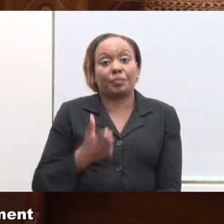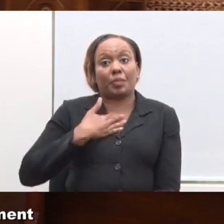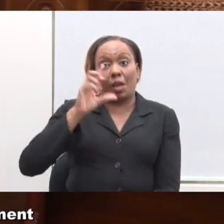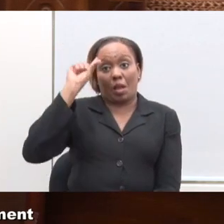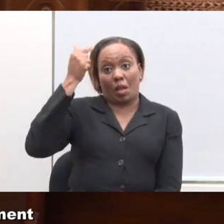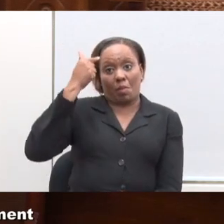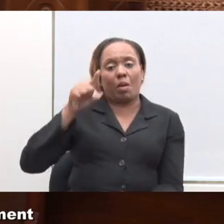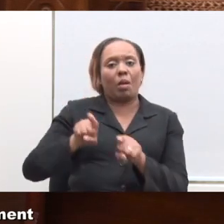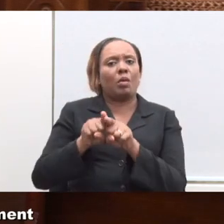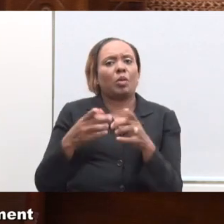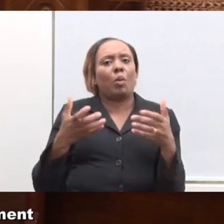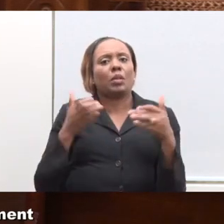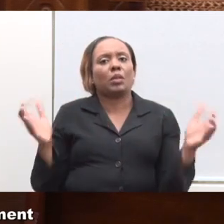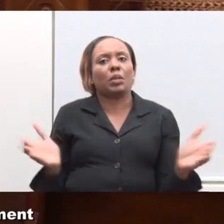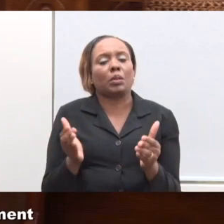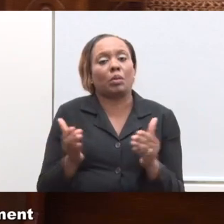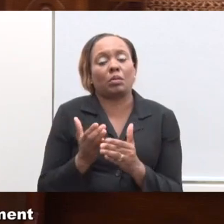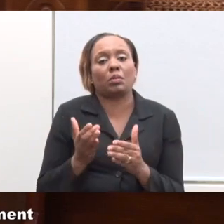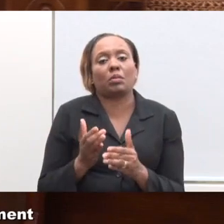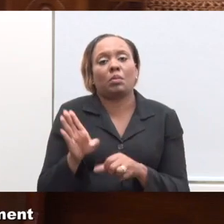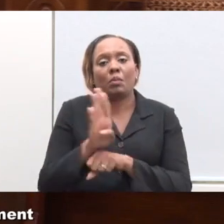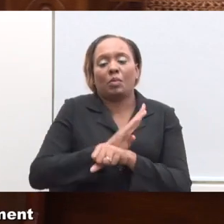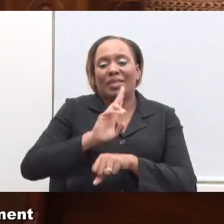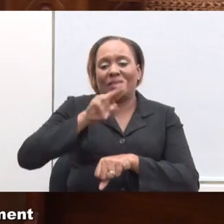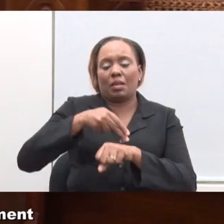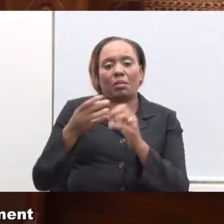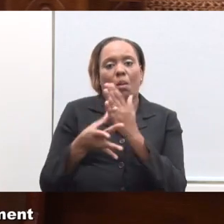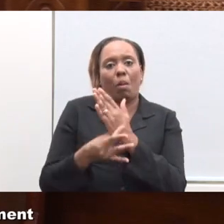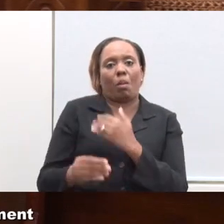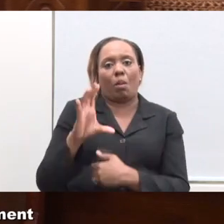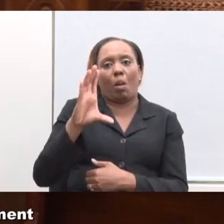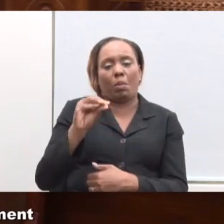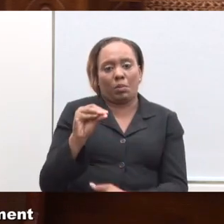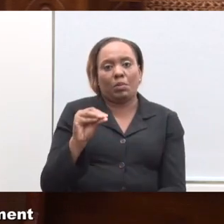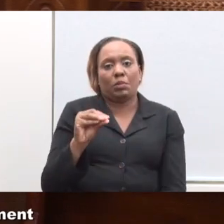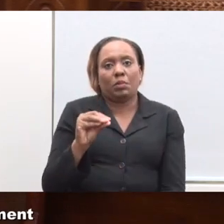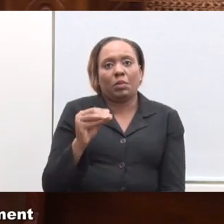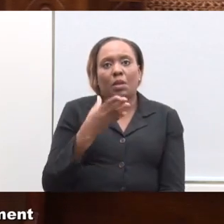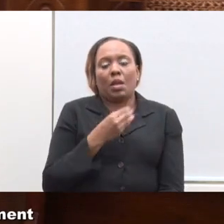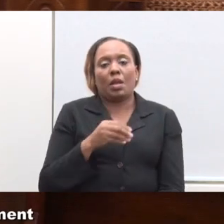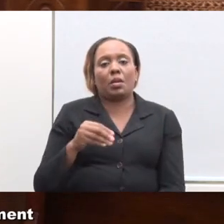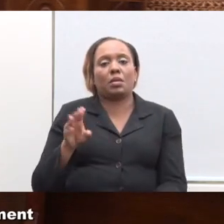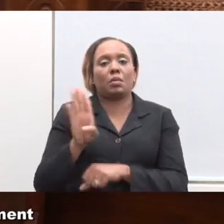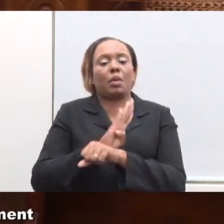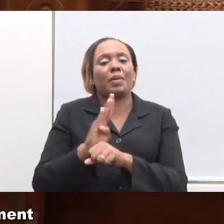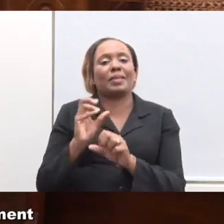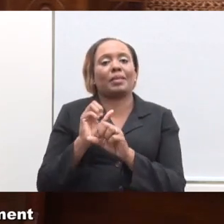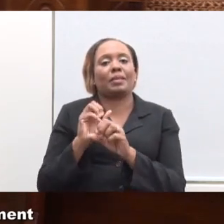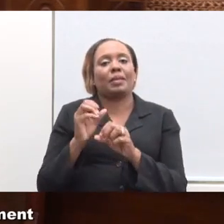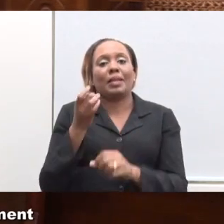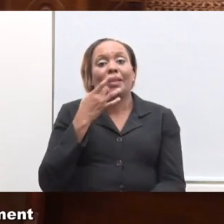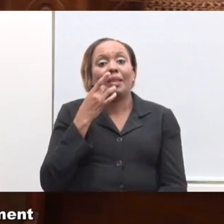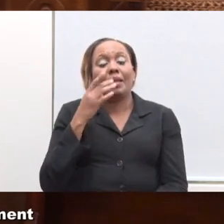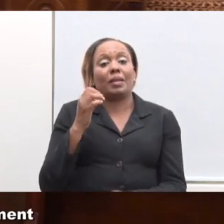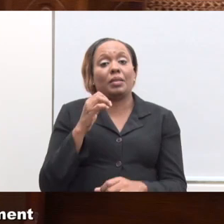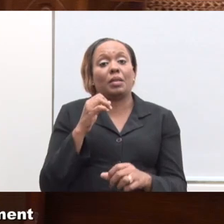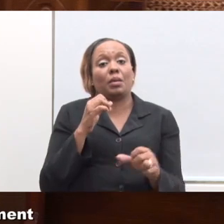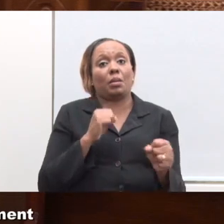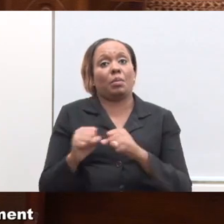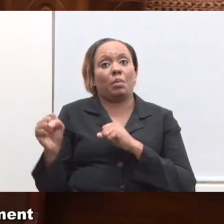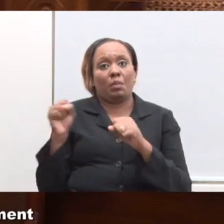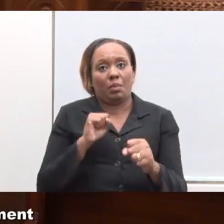able to encourage the Barbados National Oil Company Limited and the Barbados Light and Power to engage in a